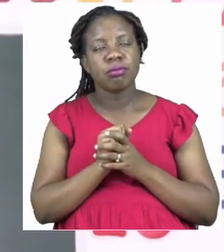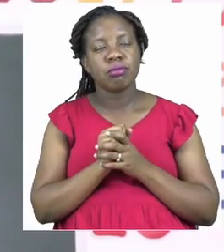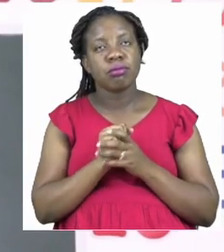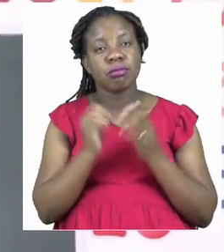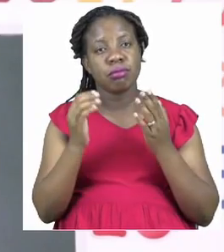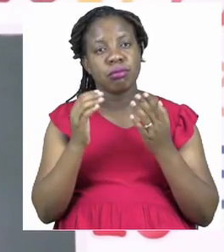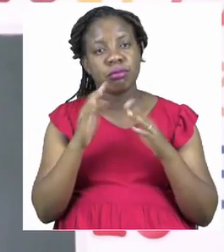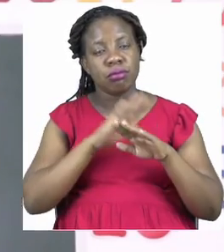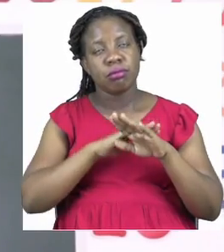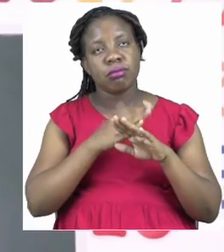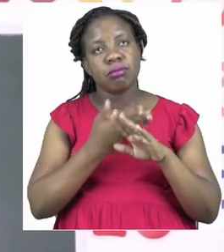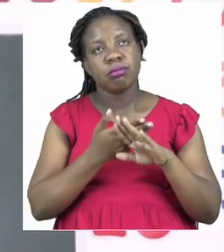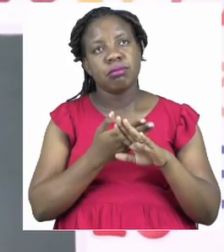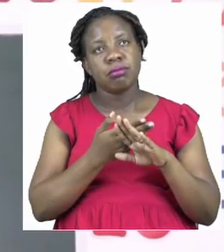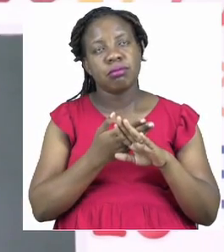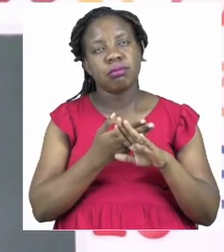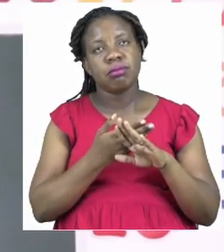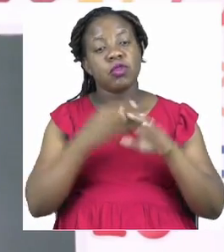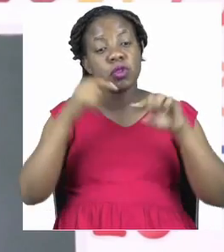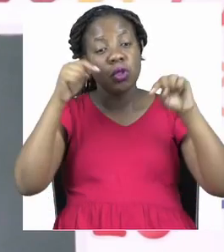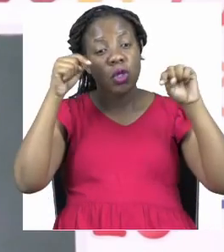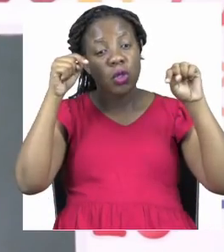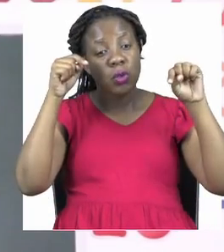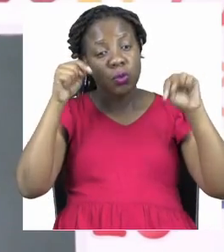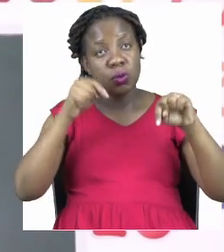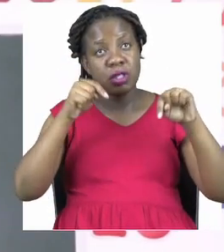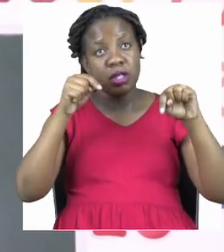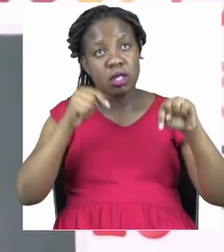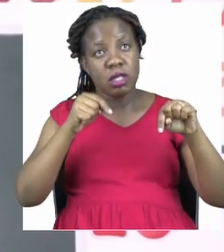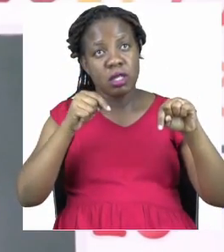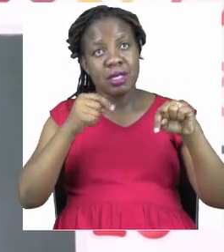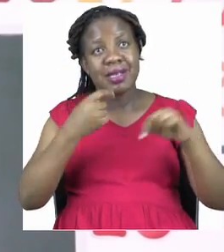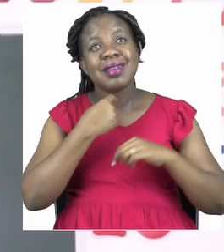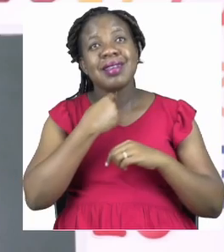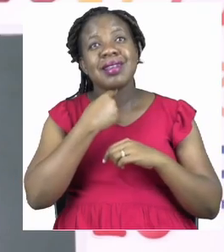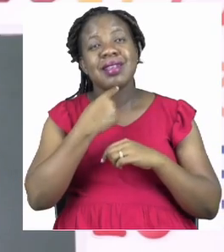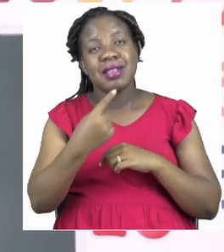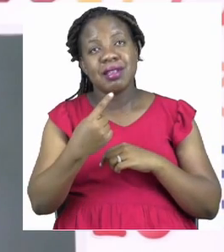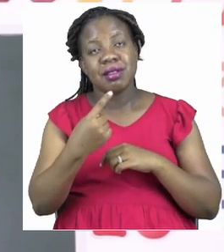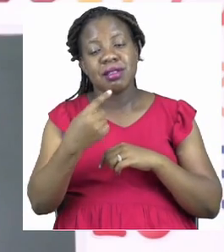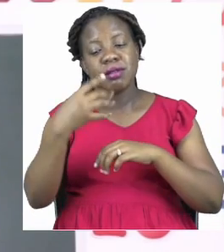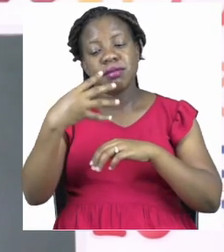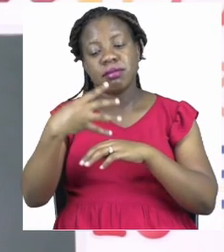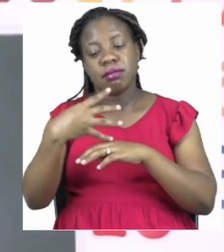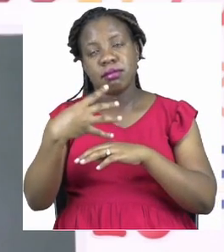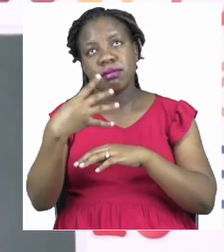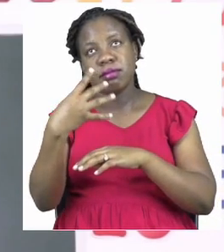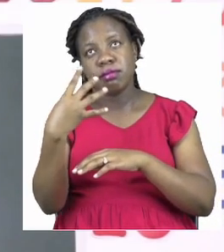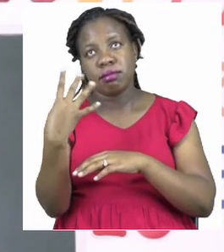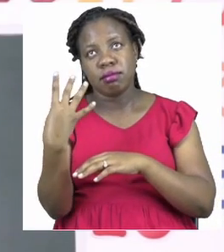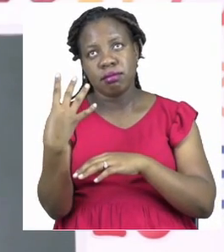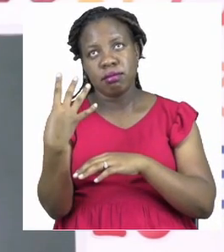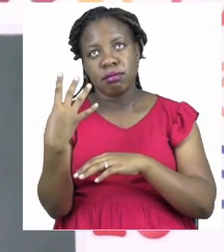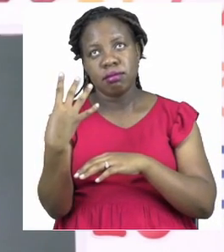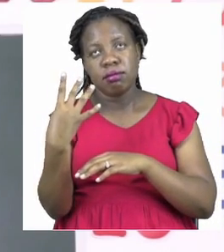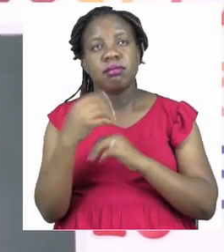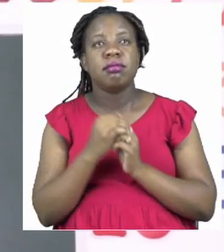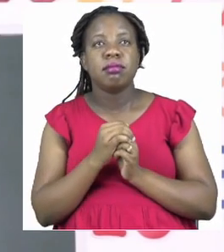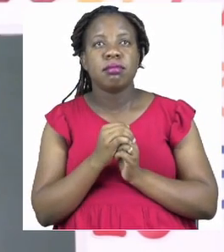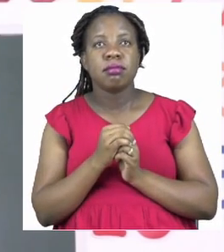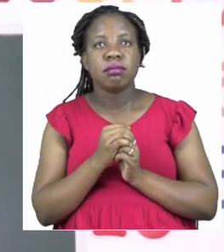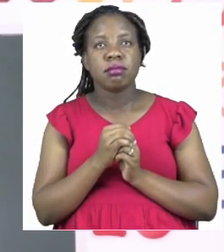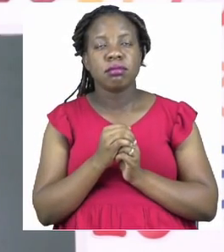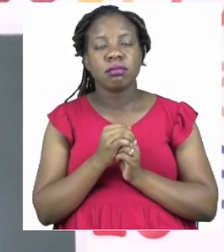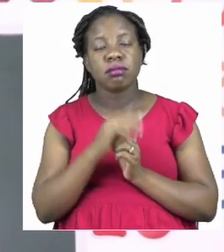Thursday. Don't forget to put your full stop at the end of your sentences so that you know that you are done.